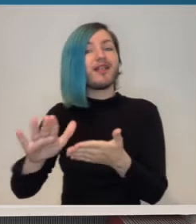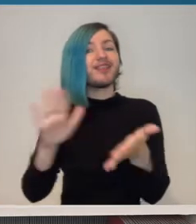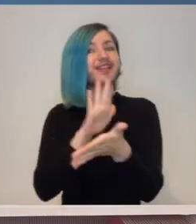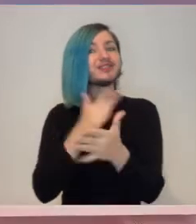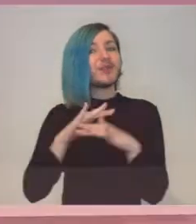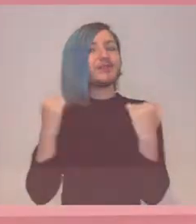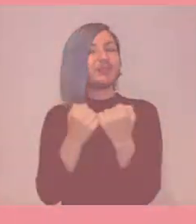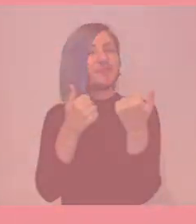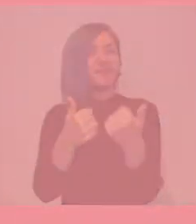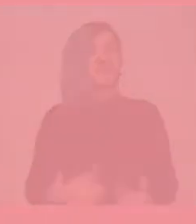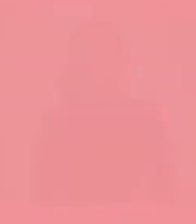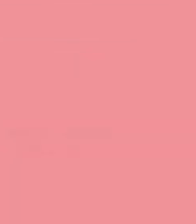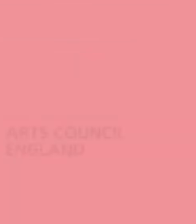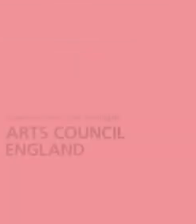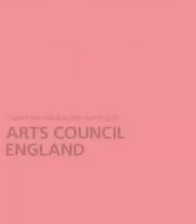workshop!